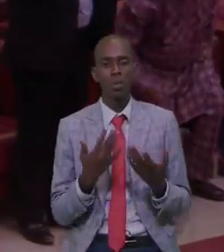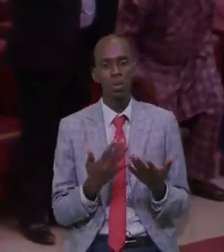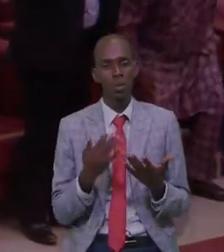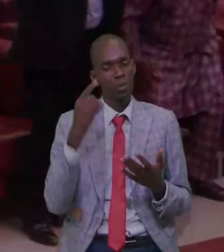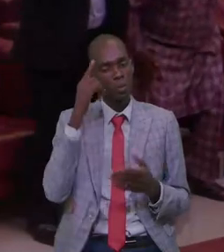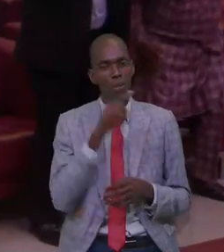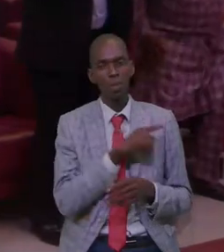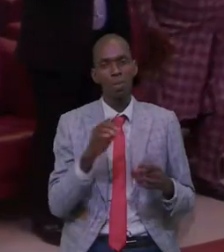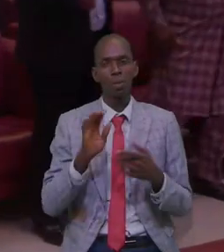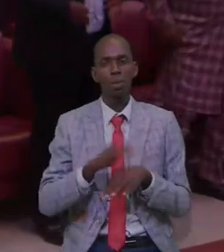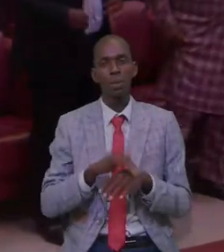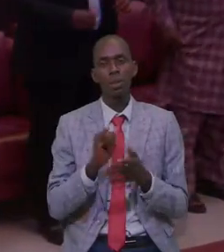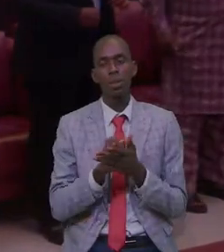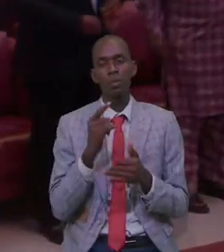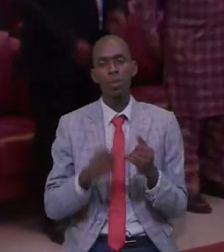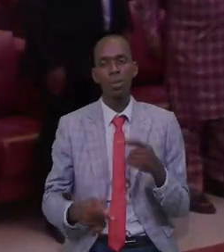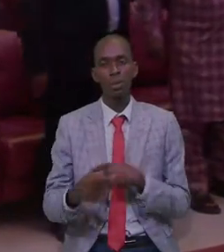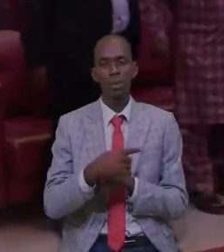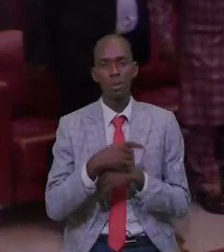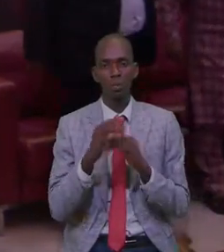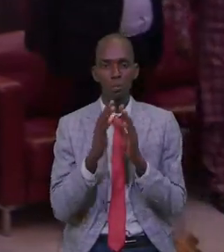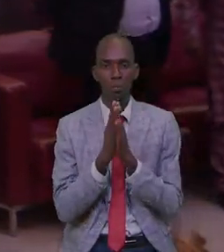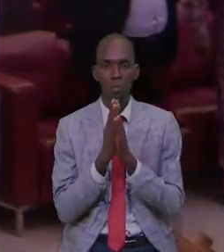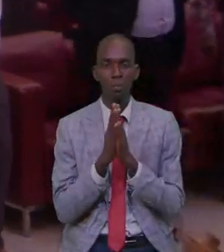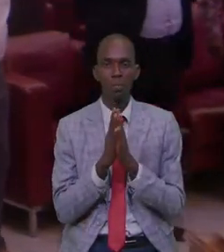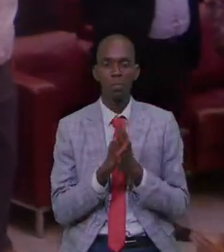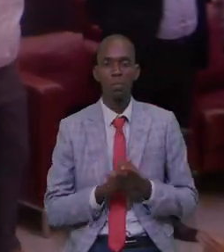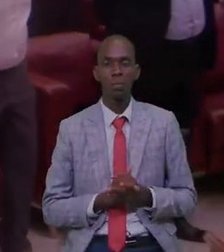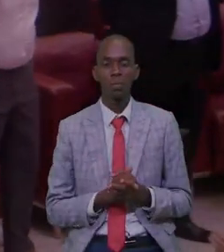Prophecy was given to Daniel.